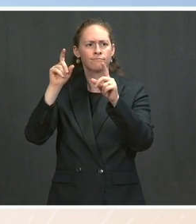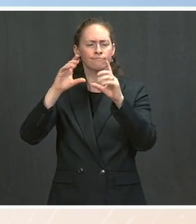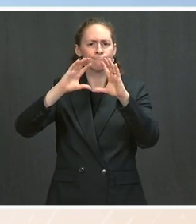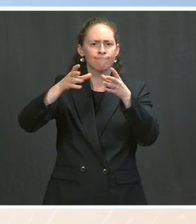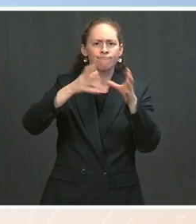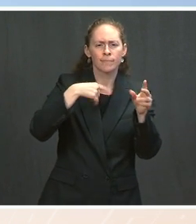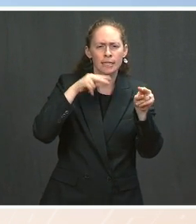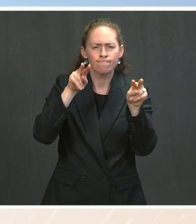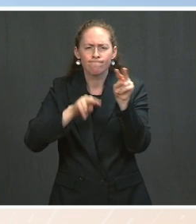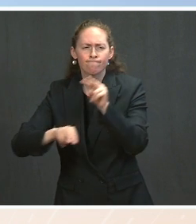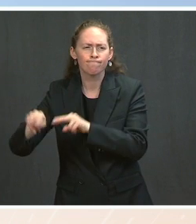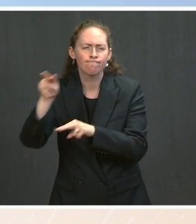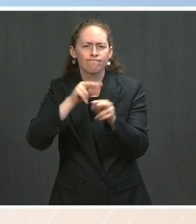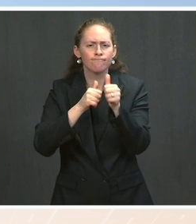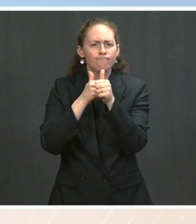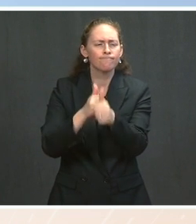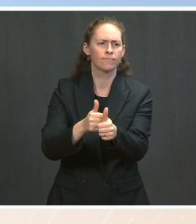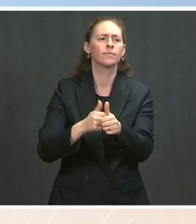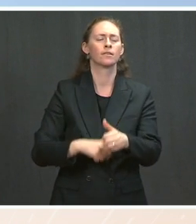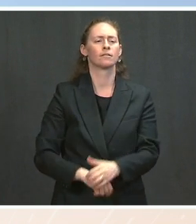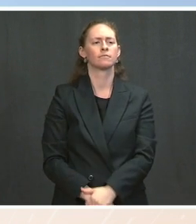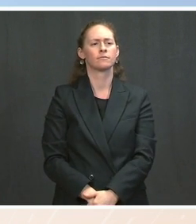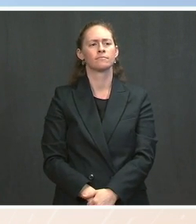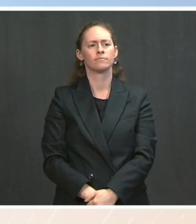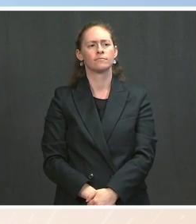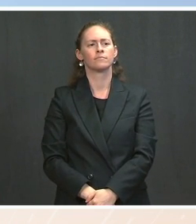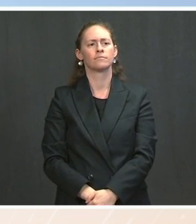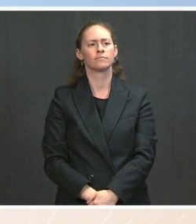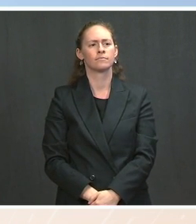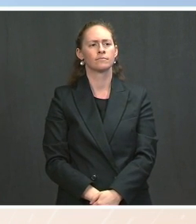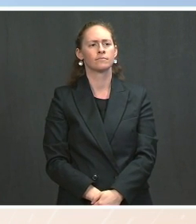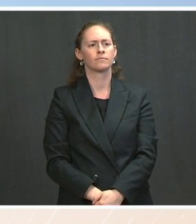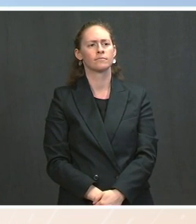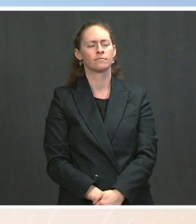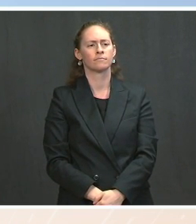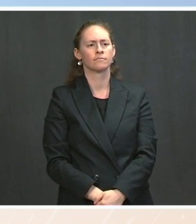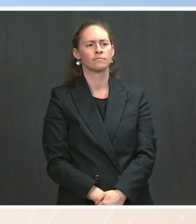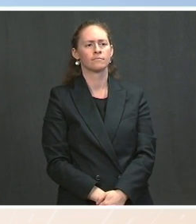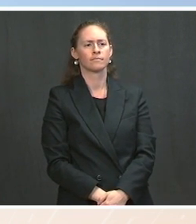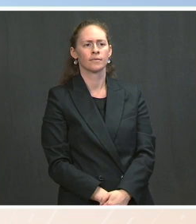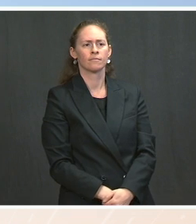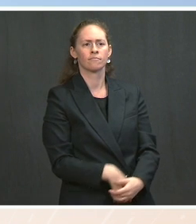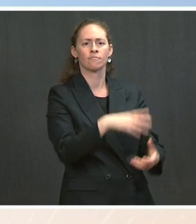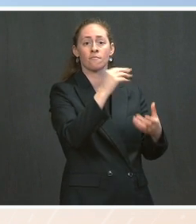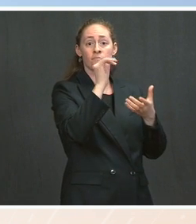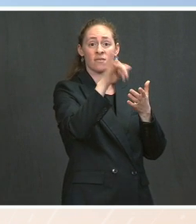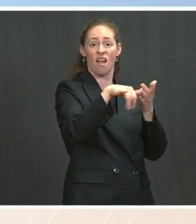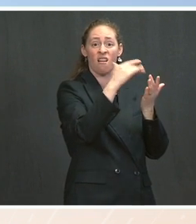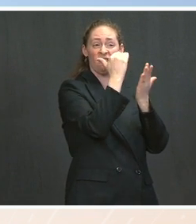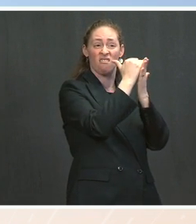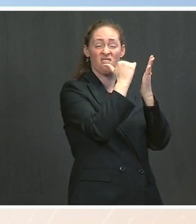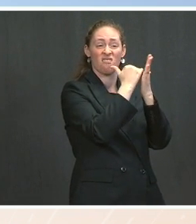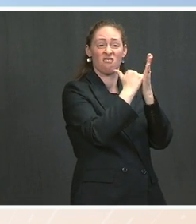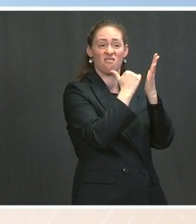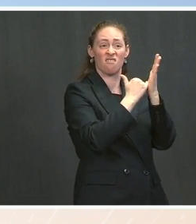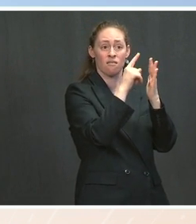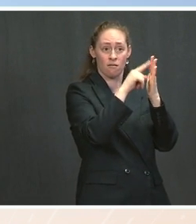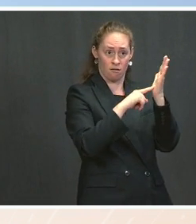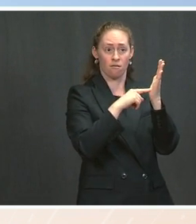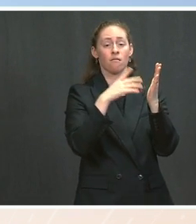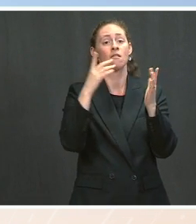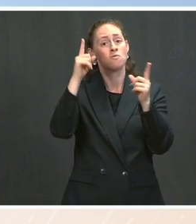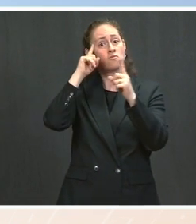a contribution to rebuilding trust in communities. Obviously, there's more that needs to be done beyond that. That's not the only step, far from it,